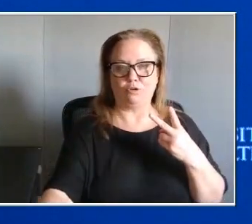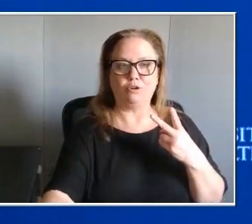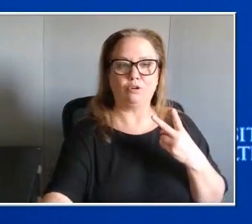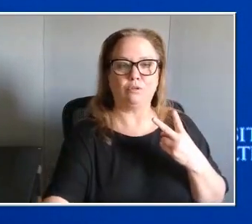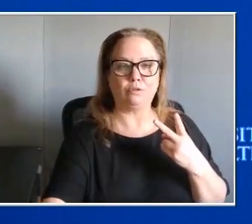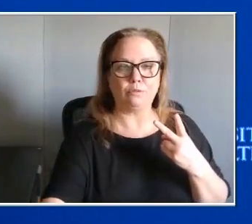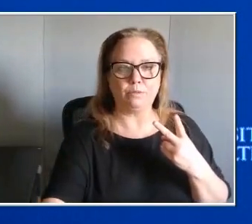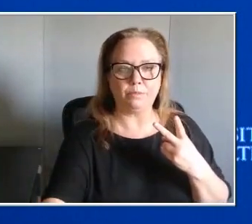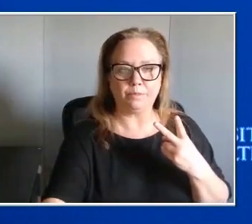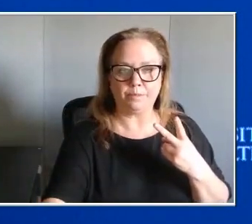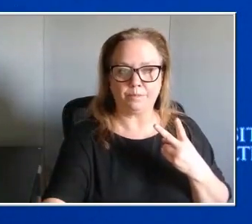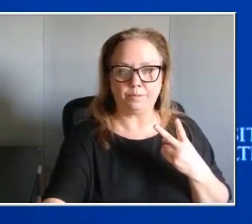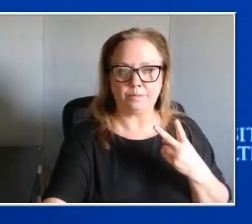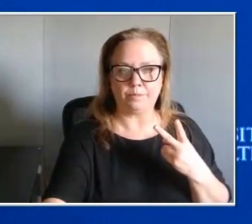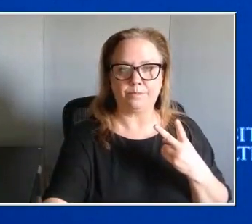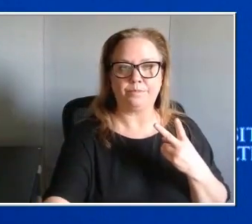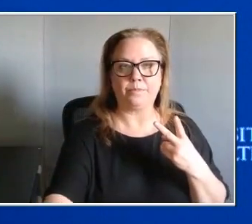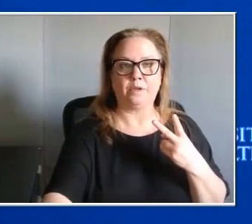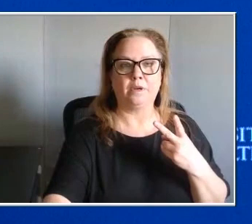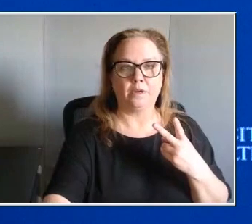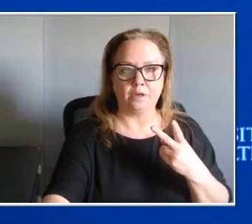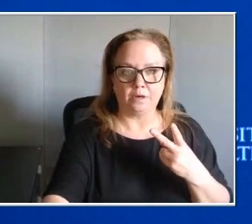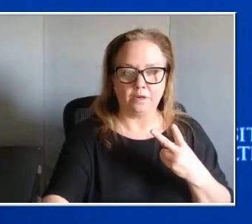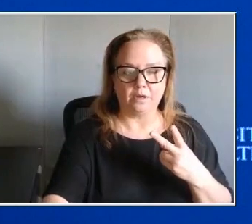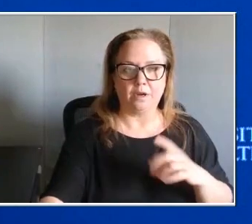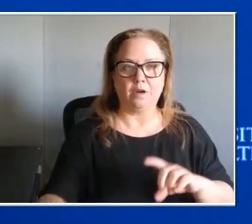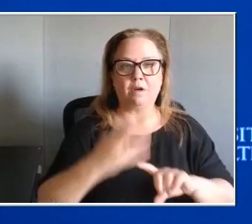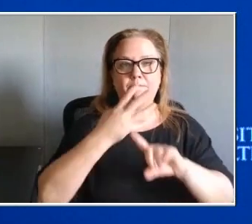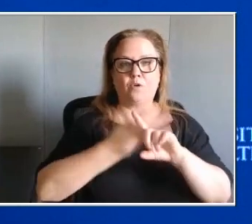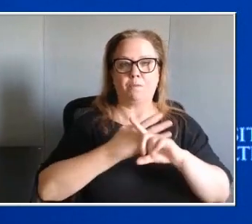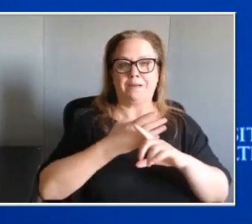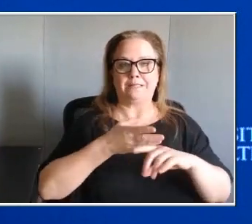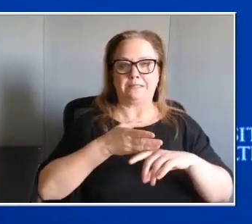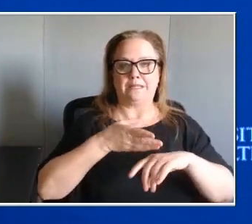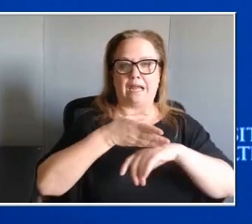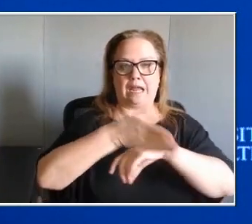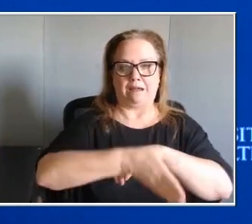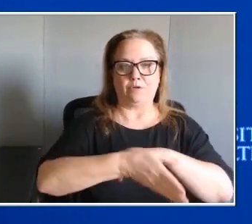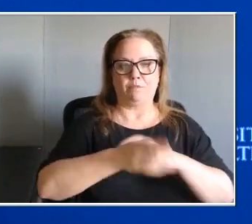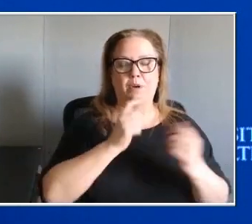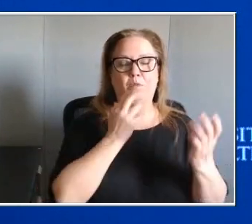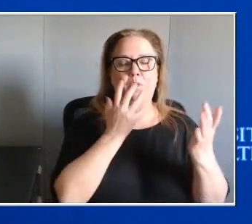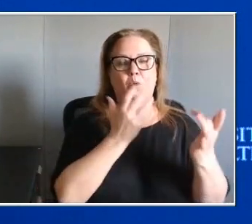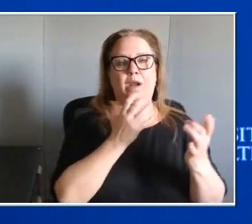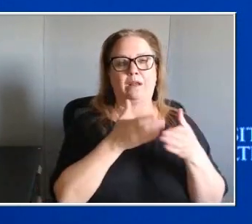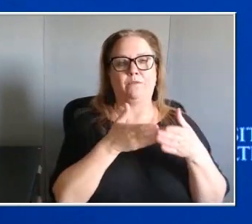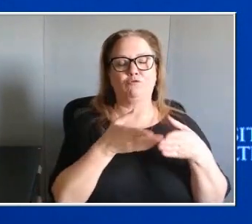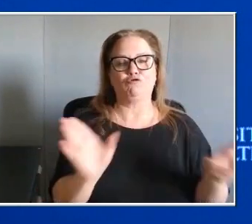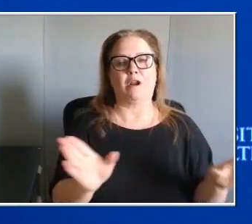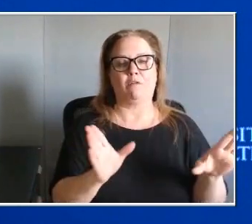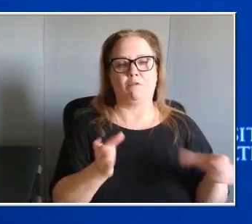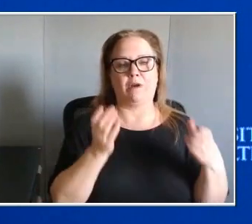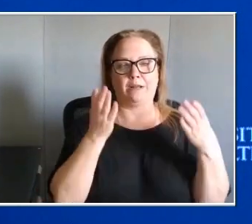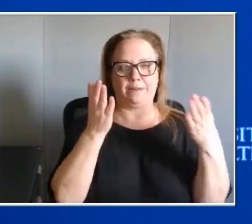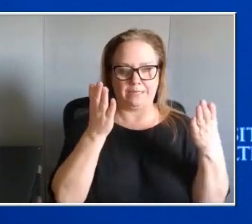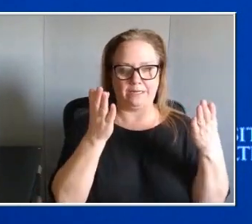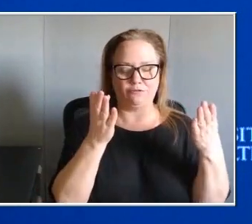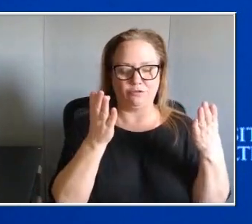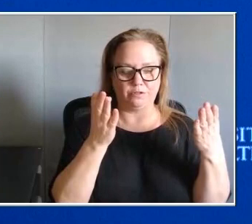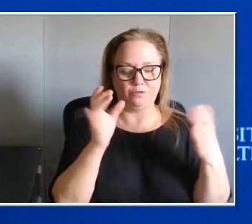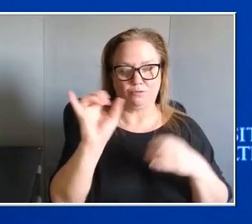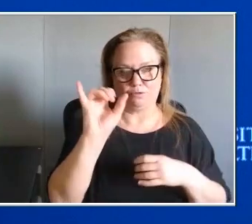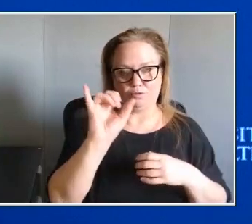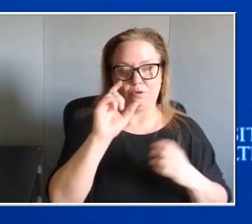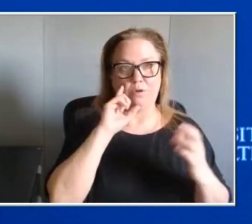least 4 months after that first one. But we are also waiting for general recommendations as well. And again,